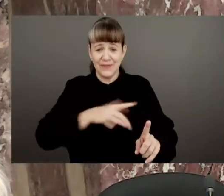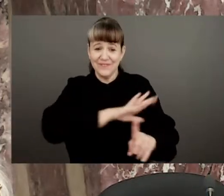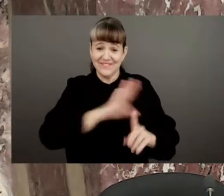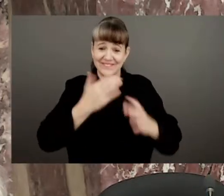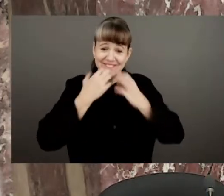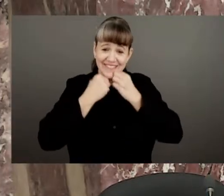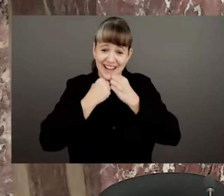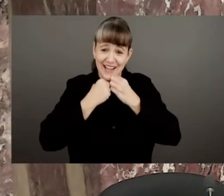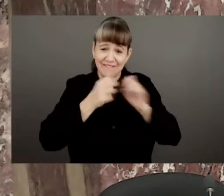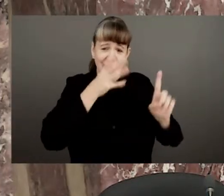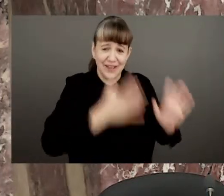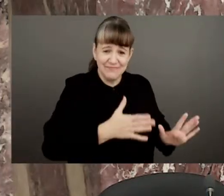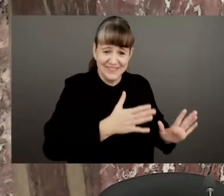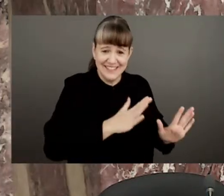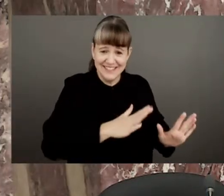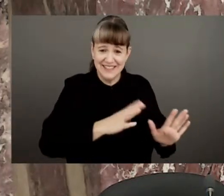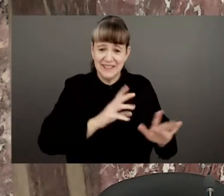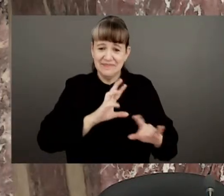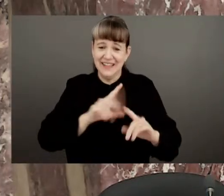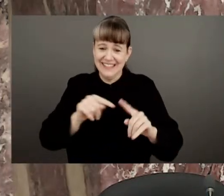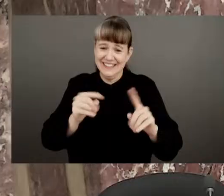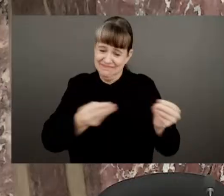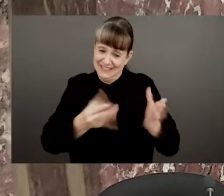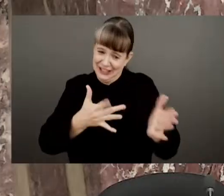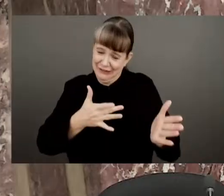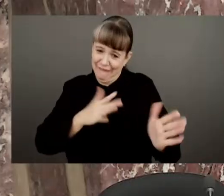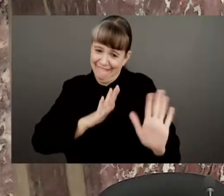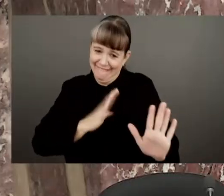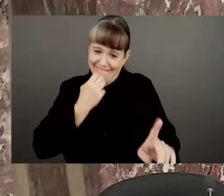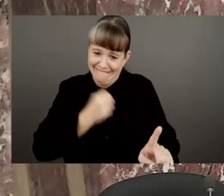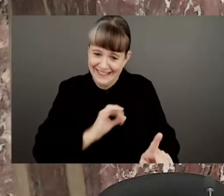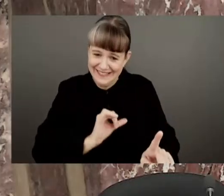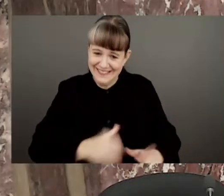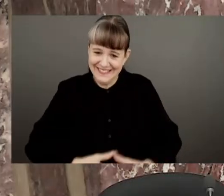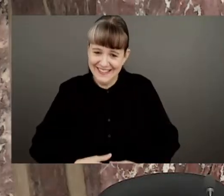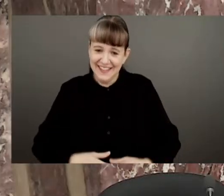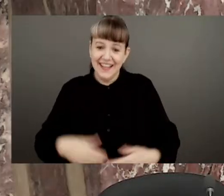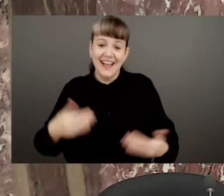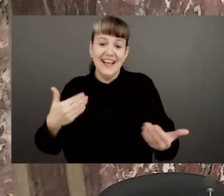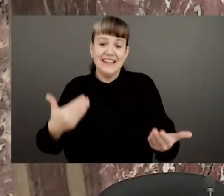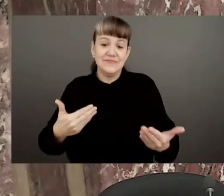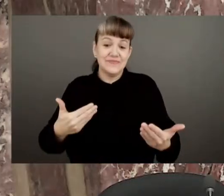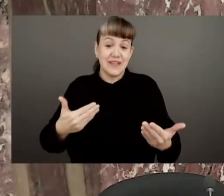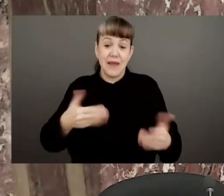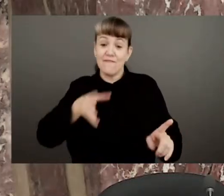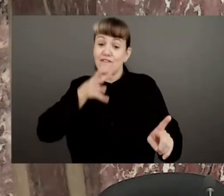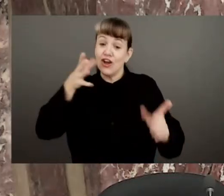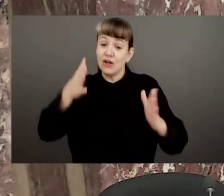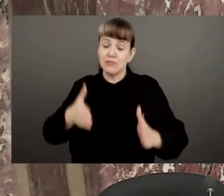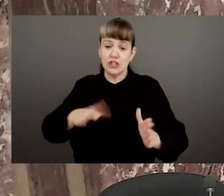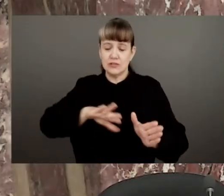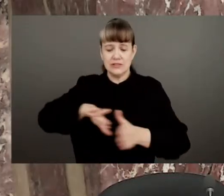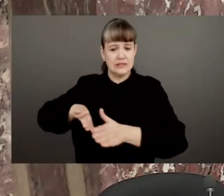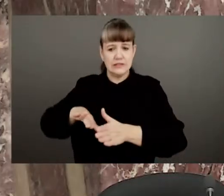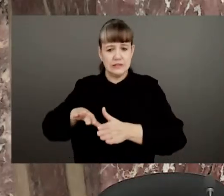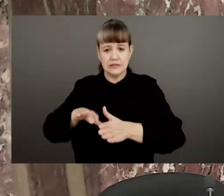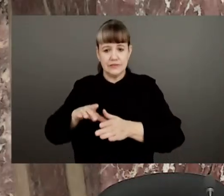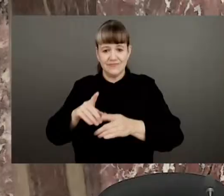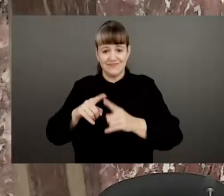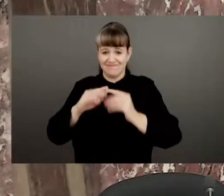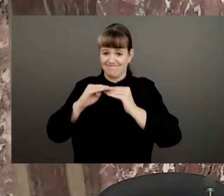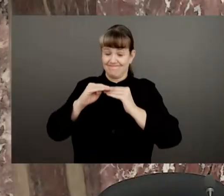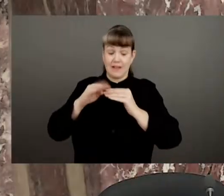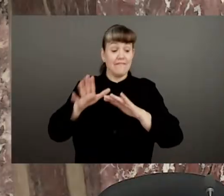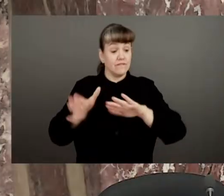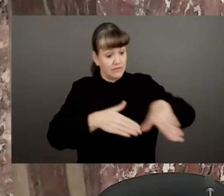farmers, there is no food security. And without the Sumas Prairie, there is no future for BC